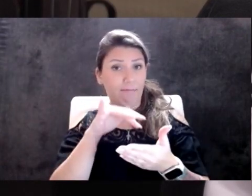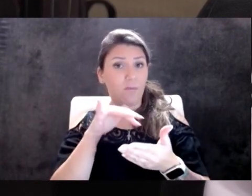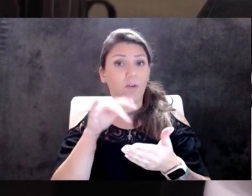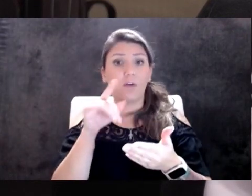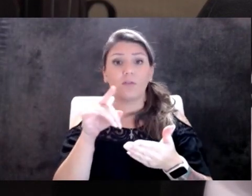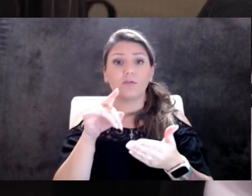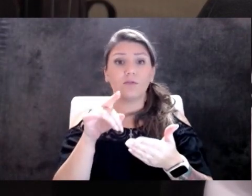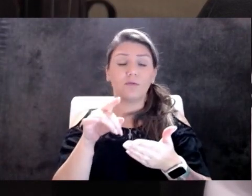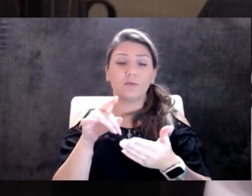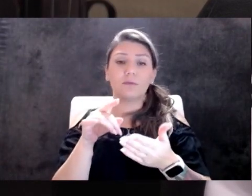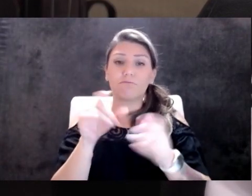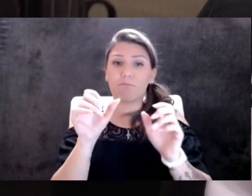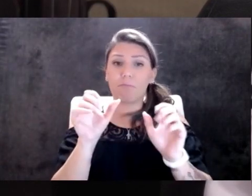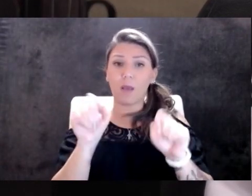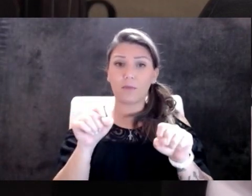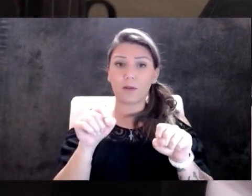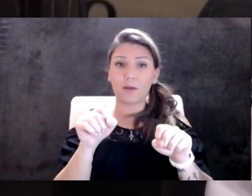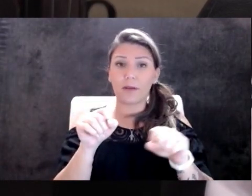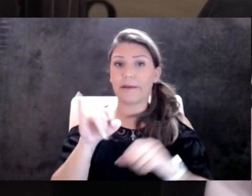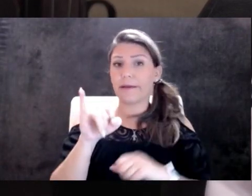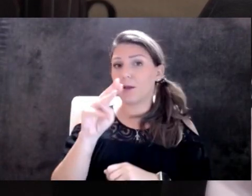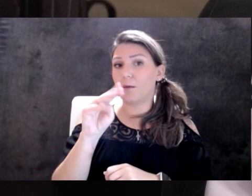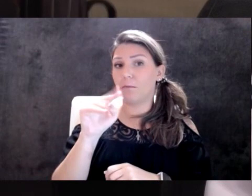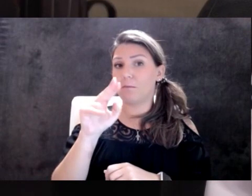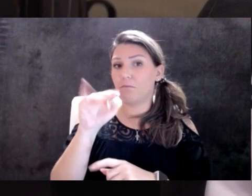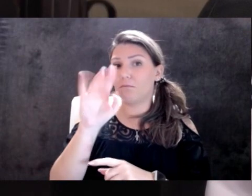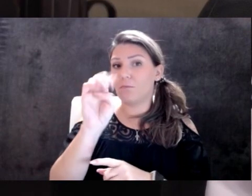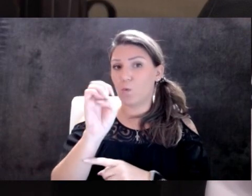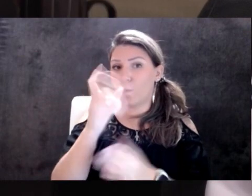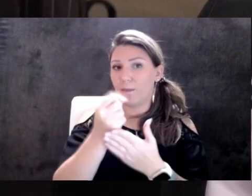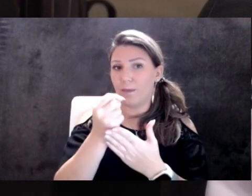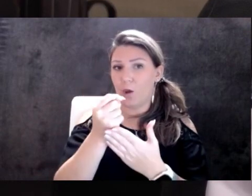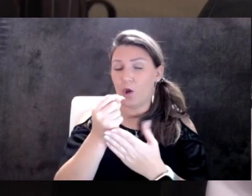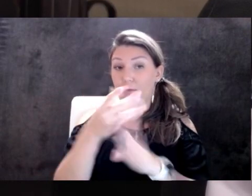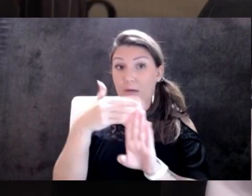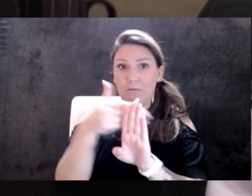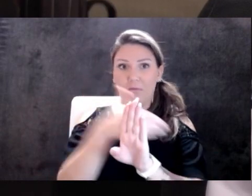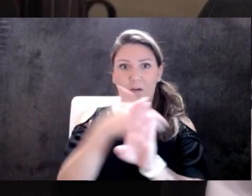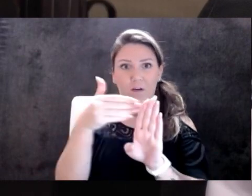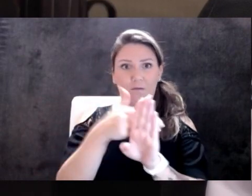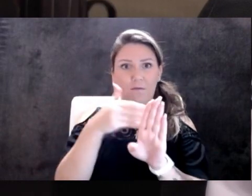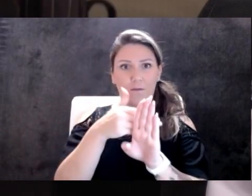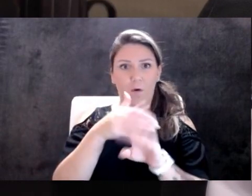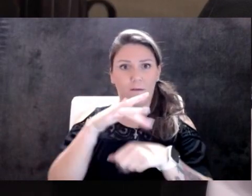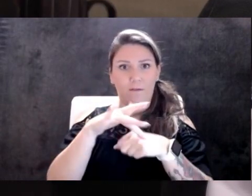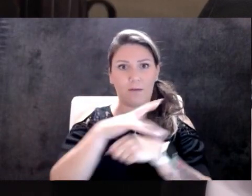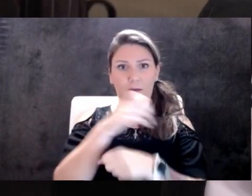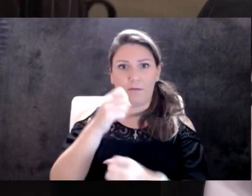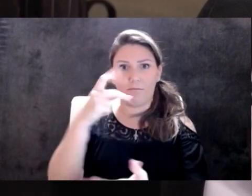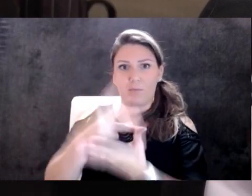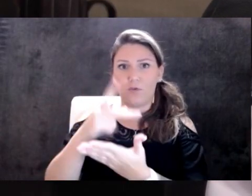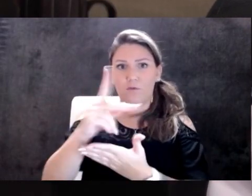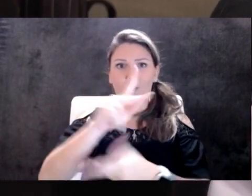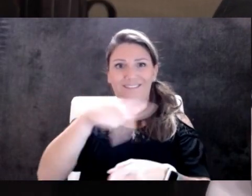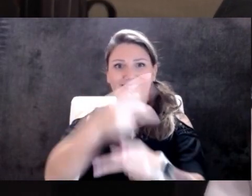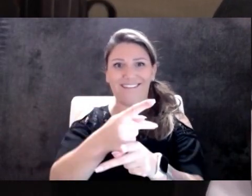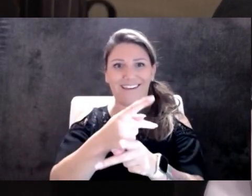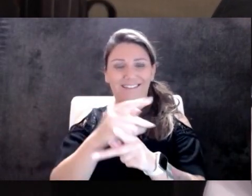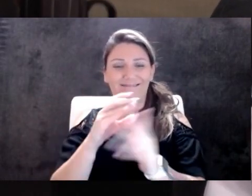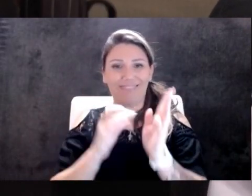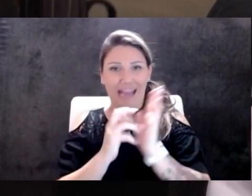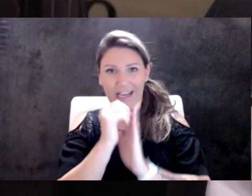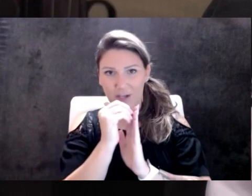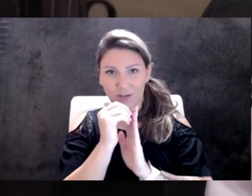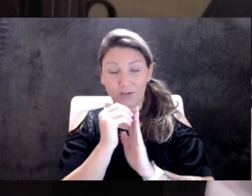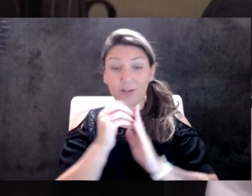on immunotherapy much before it was actually available and approved for her kind of breast cancer. And now it